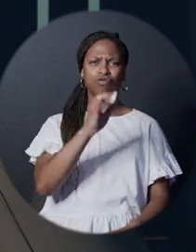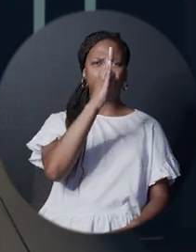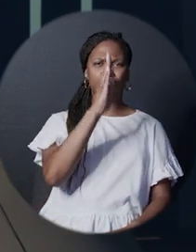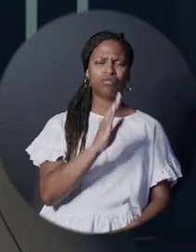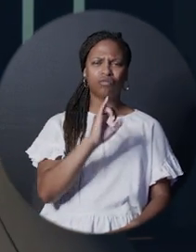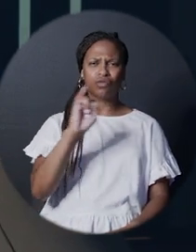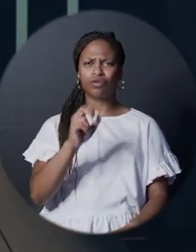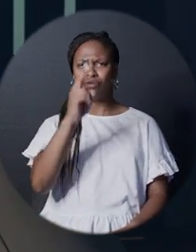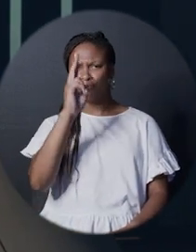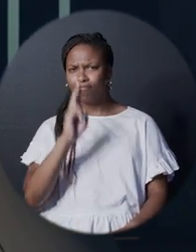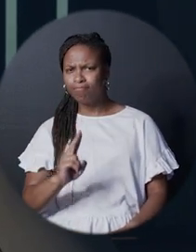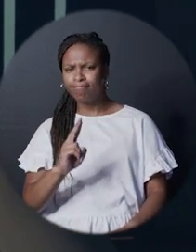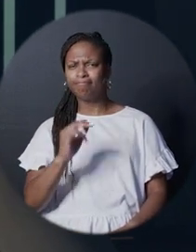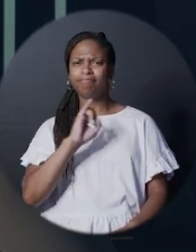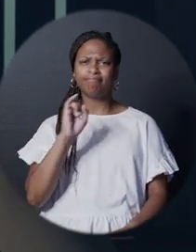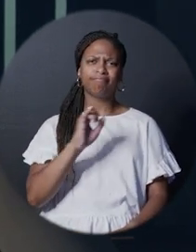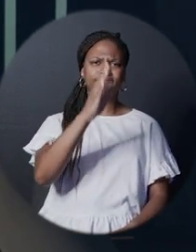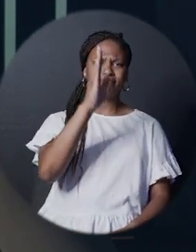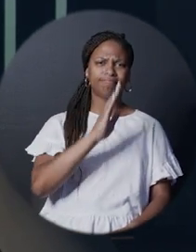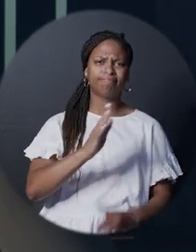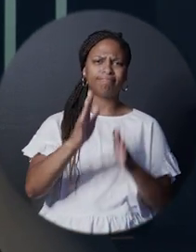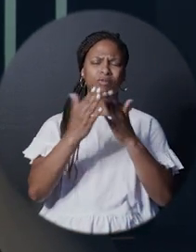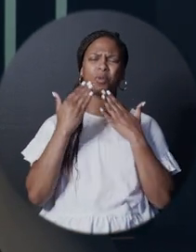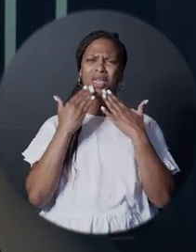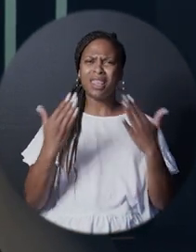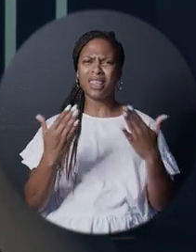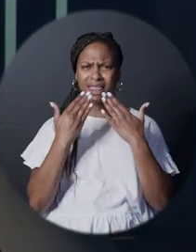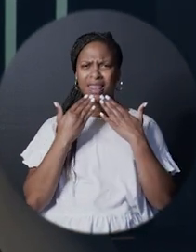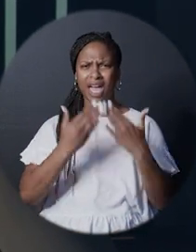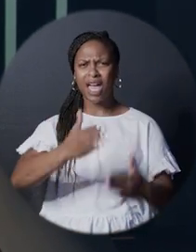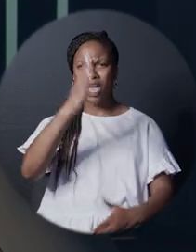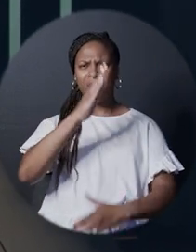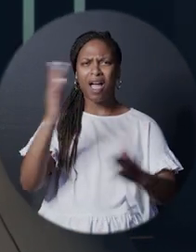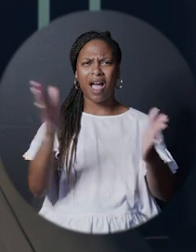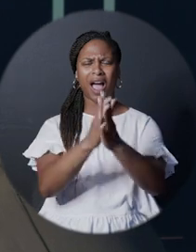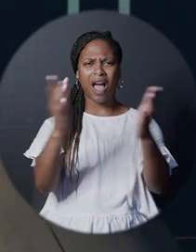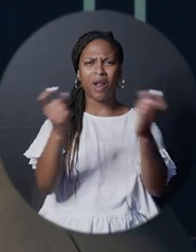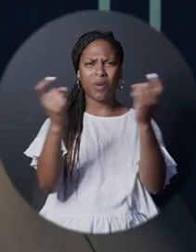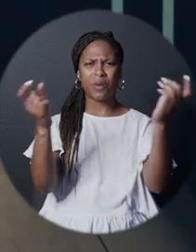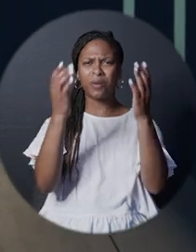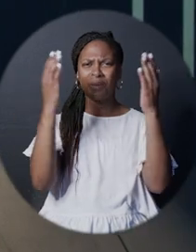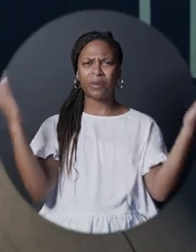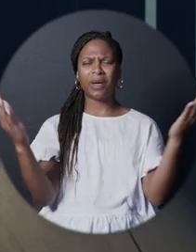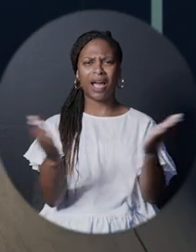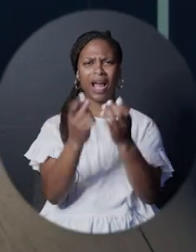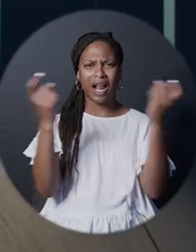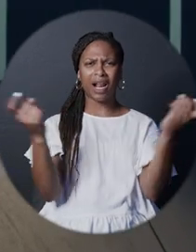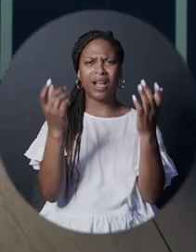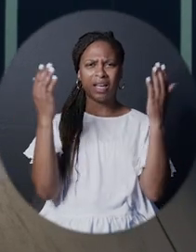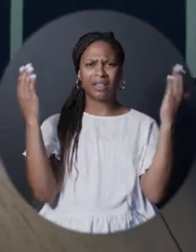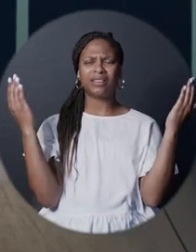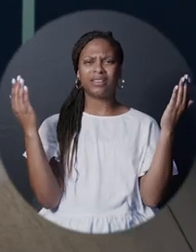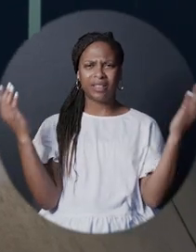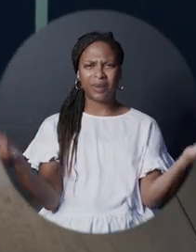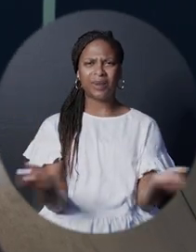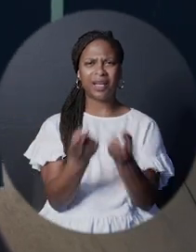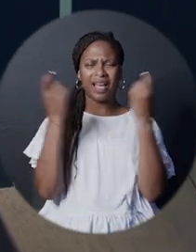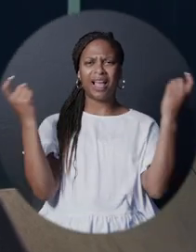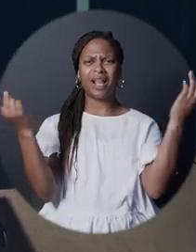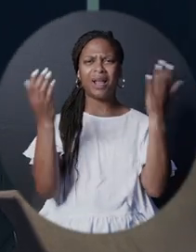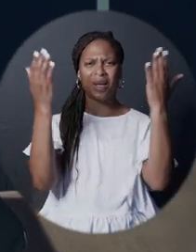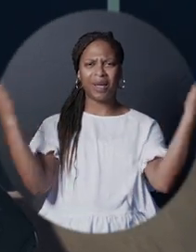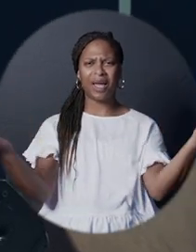Thank you, Jehovah Jireh, Jehovah Nisi, Jehovah Shekinah. We thank you, God. Hallelujah.